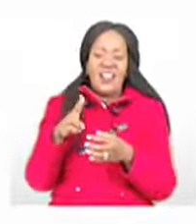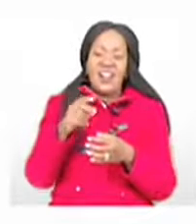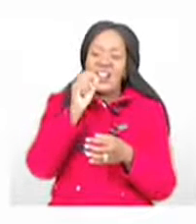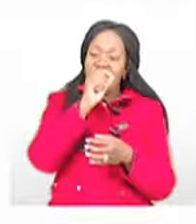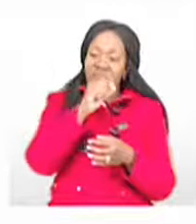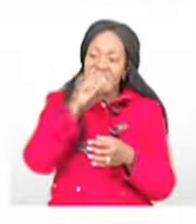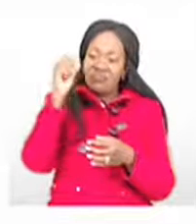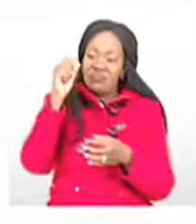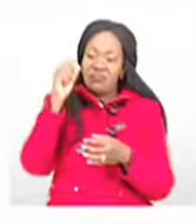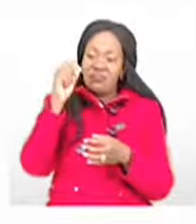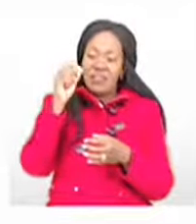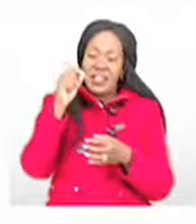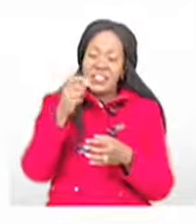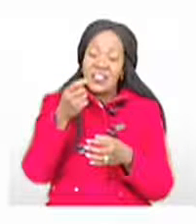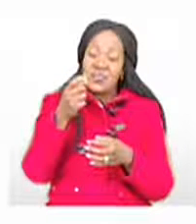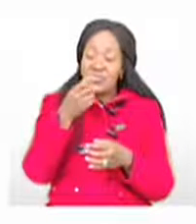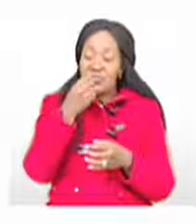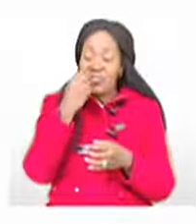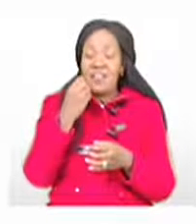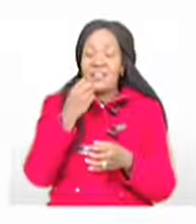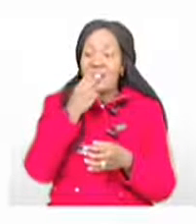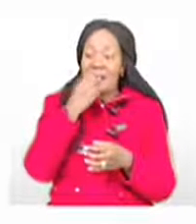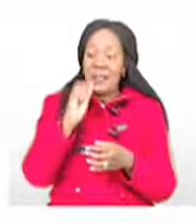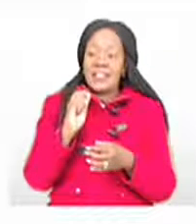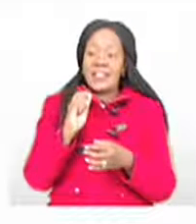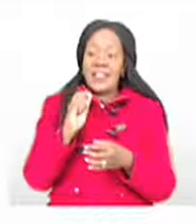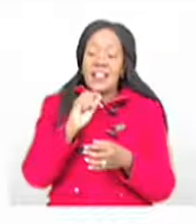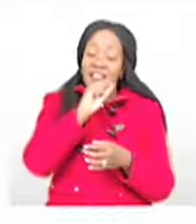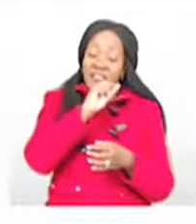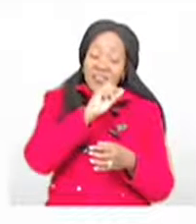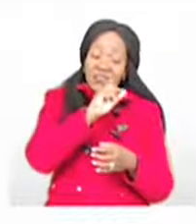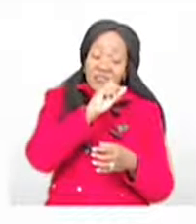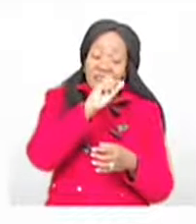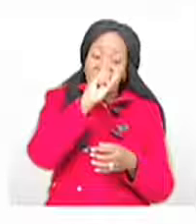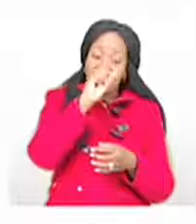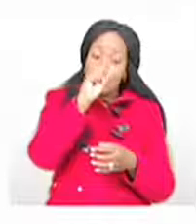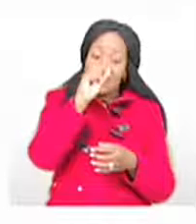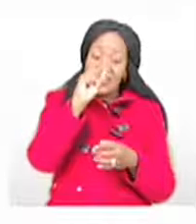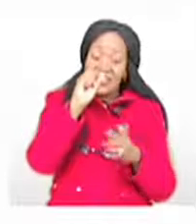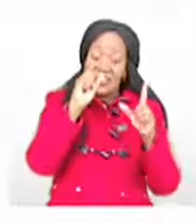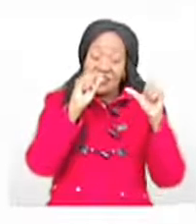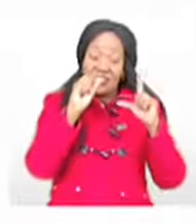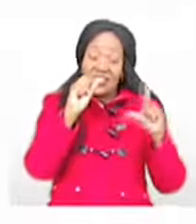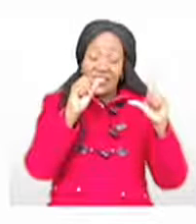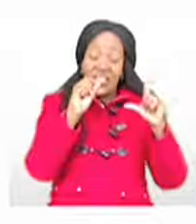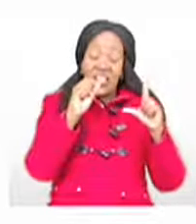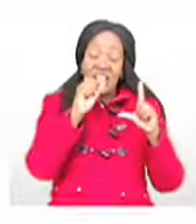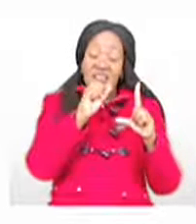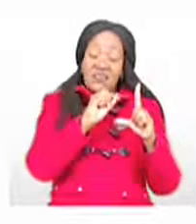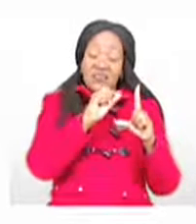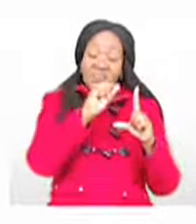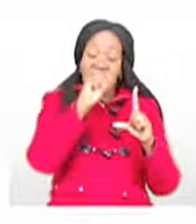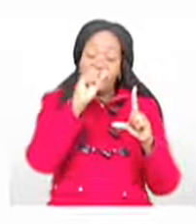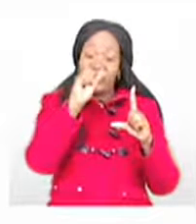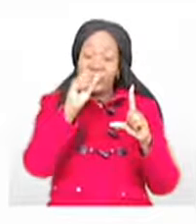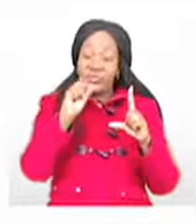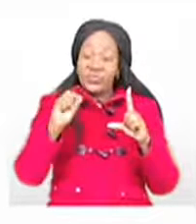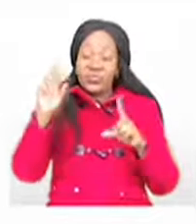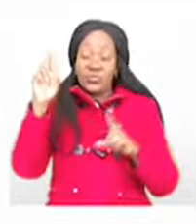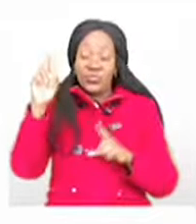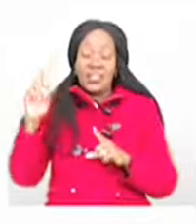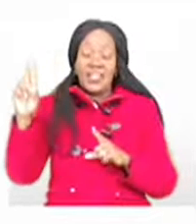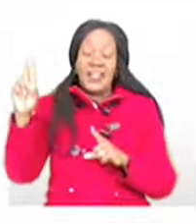do, you pick up your pencil and trace from the left-hand side to the